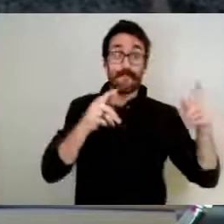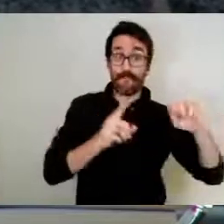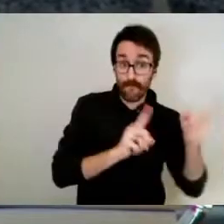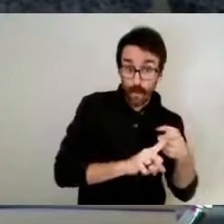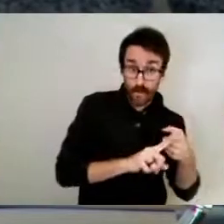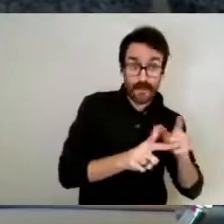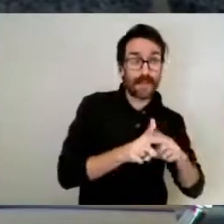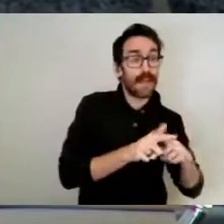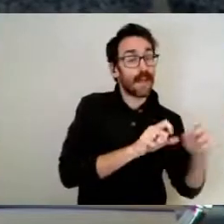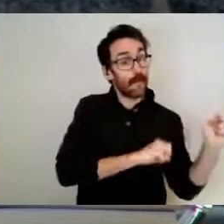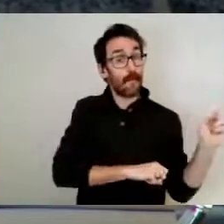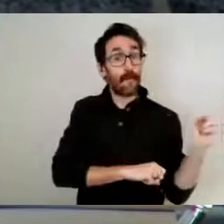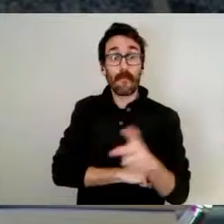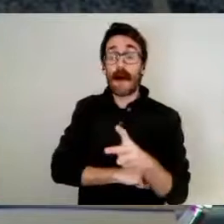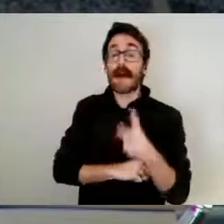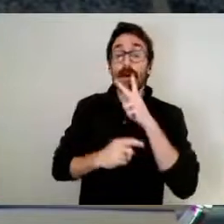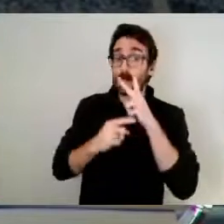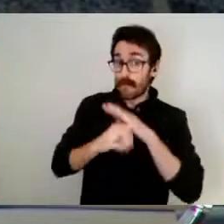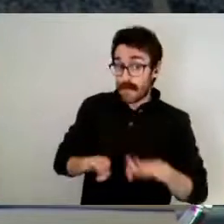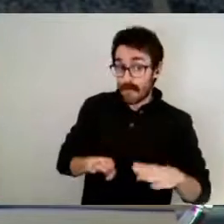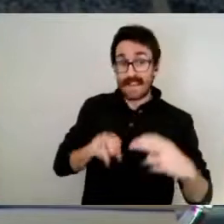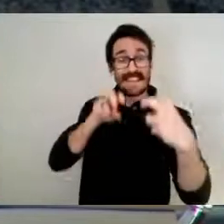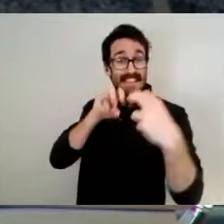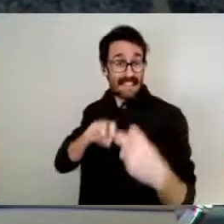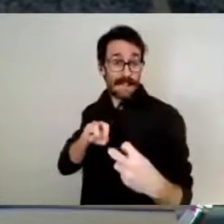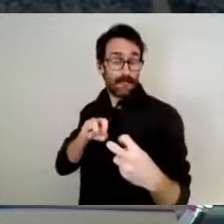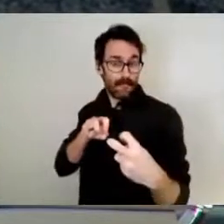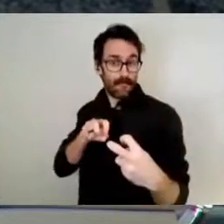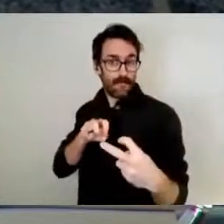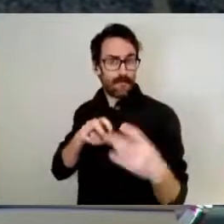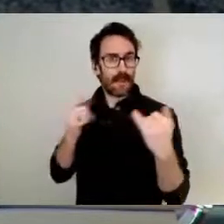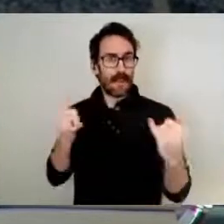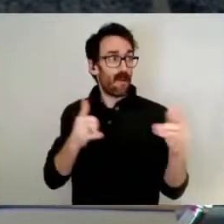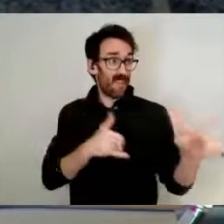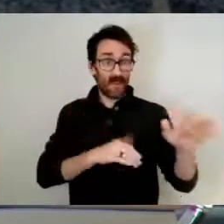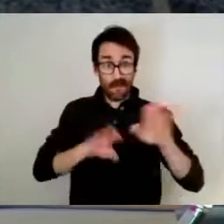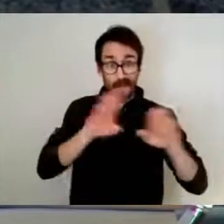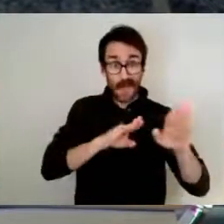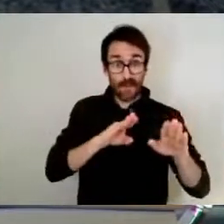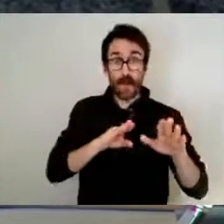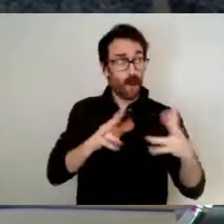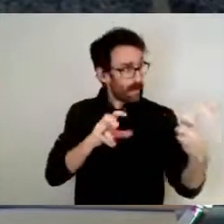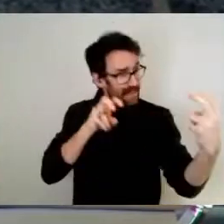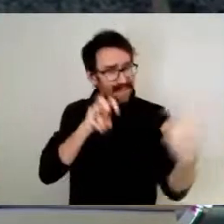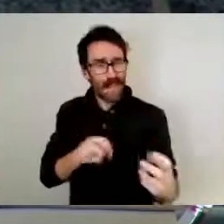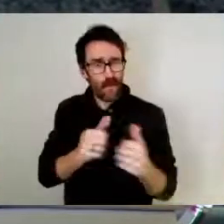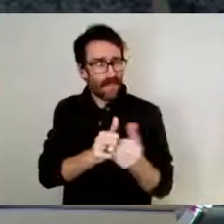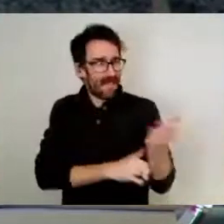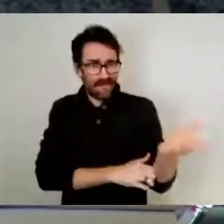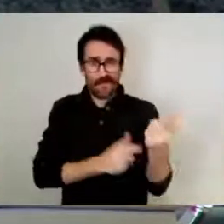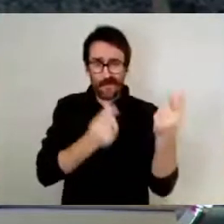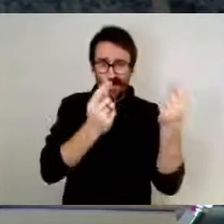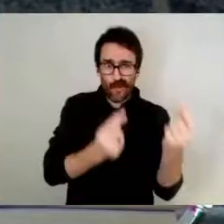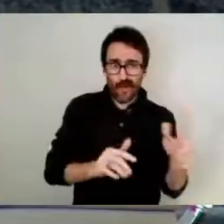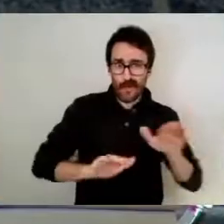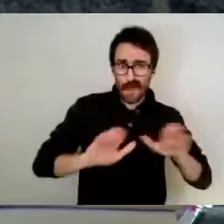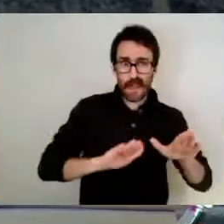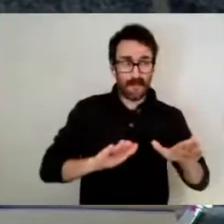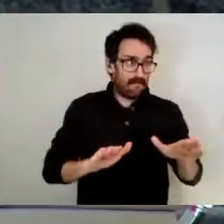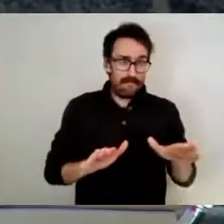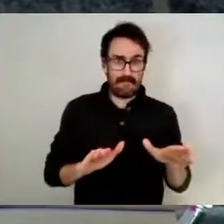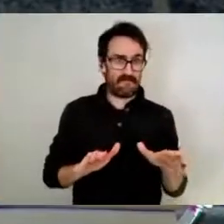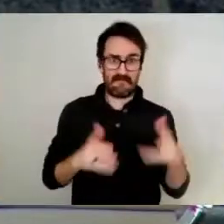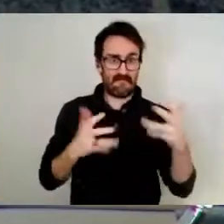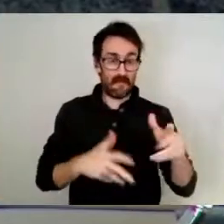Well, as I mentioned earlier, we have not received any formal or informal request through my office. I just confirmed that with my chief of